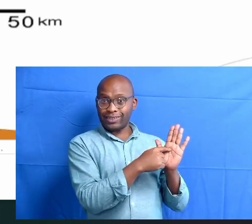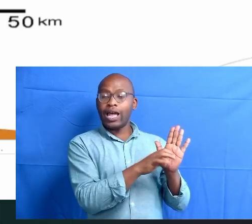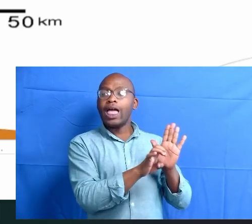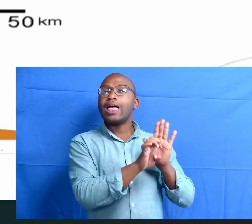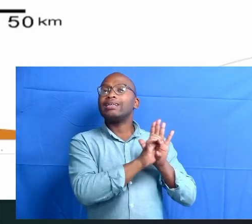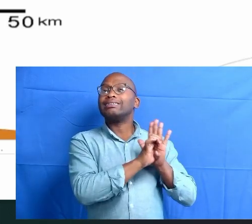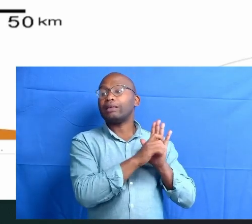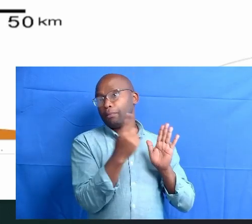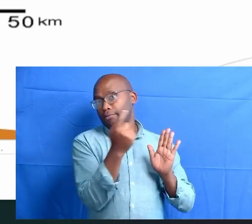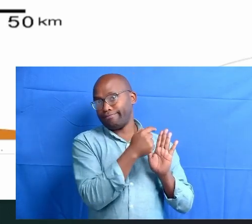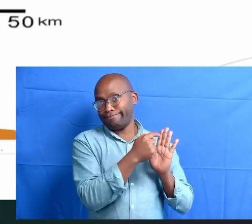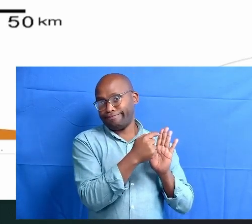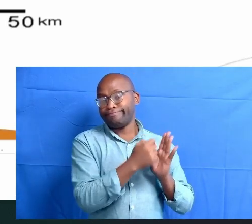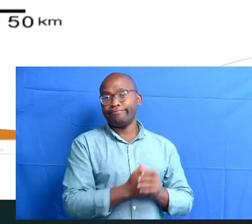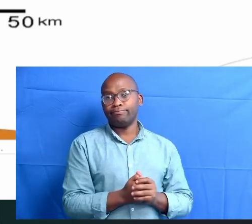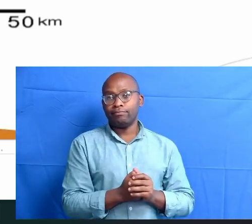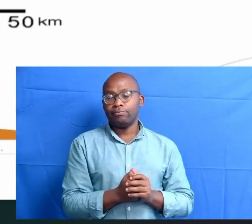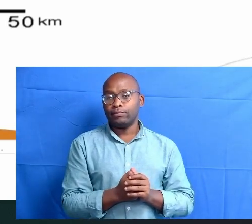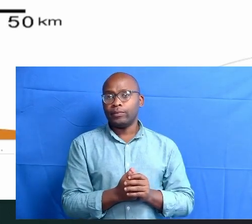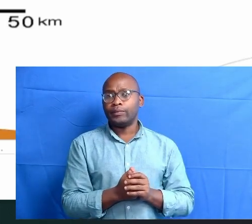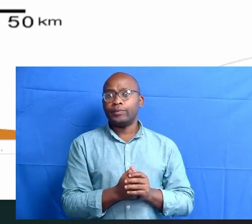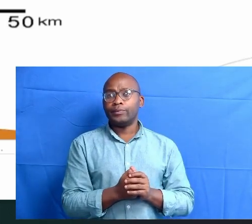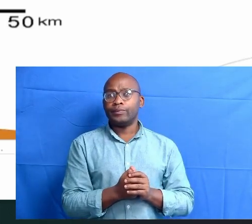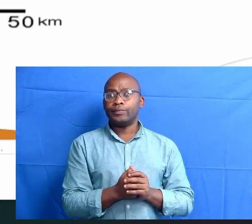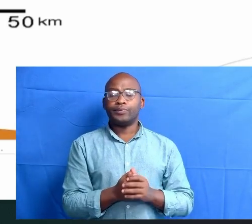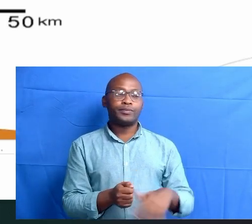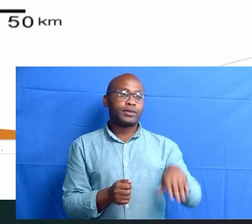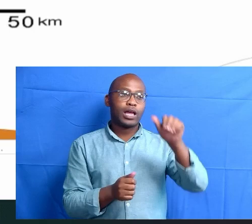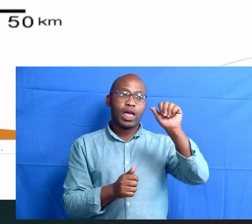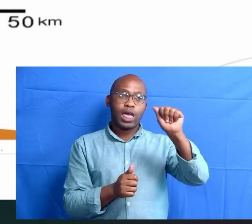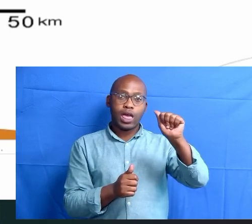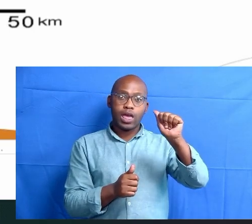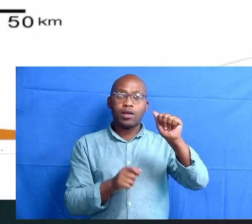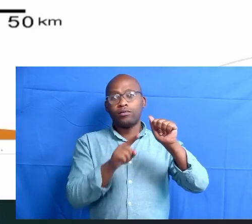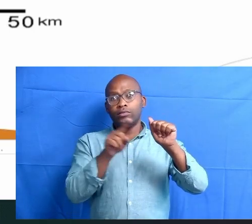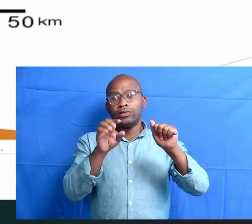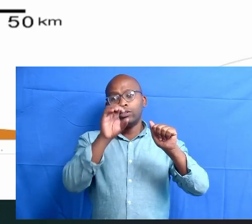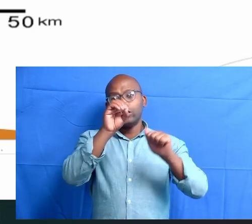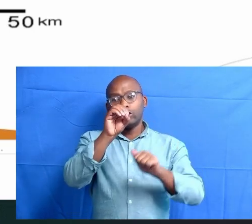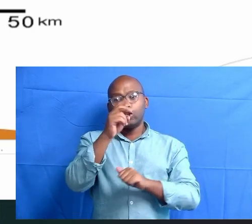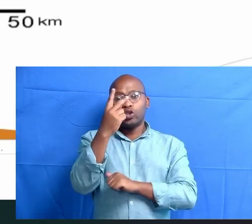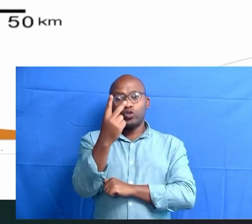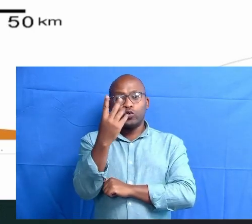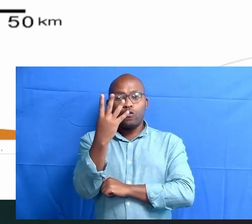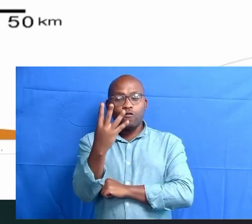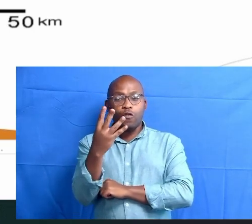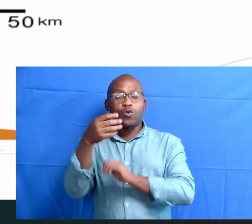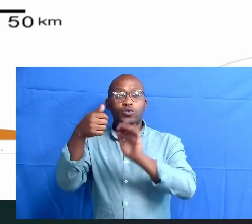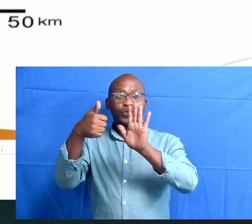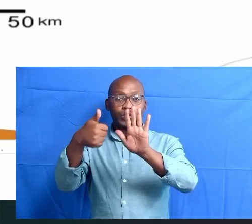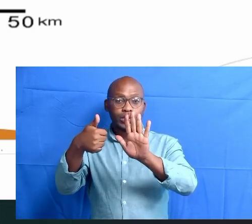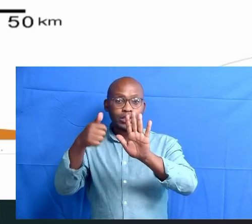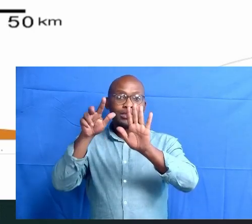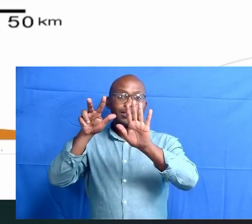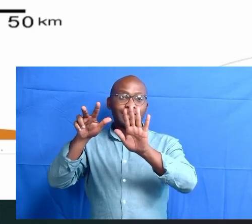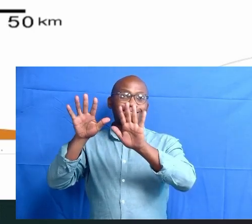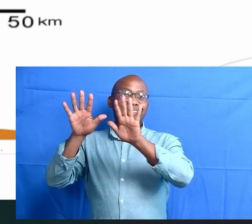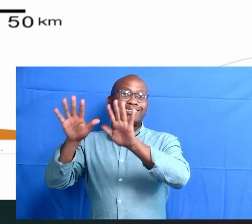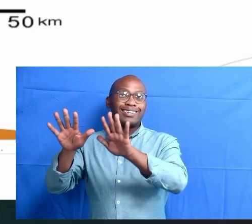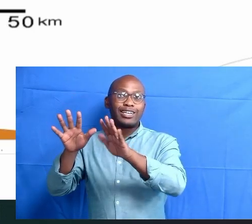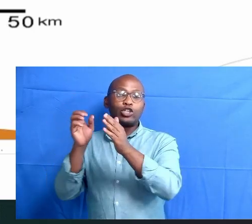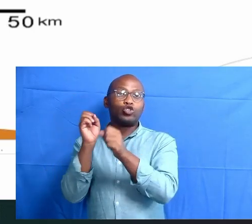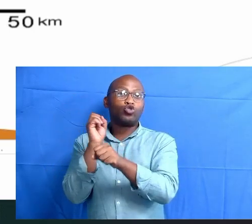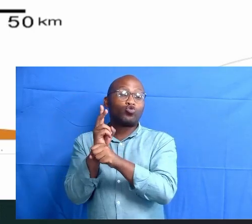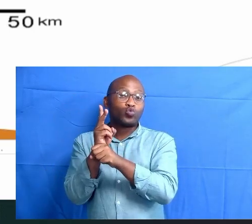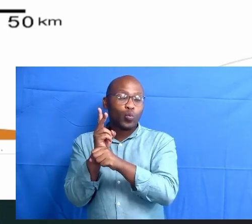is also these A 0, 2, 4, 6, 8, 10, 12, and 16